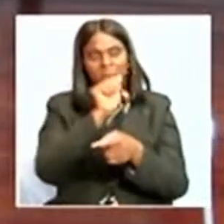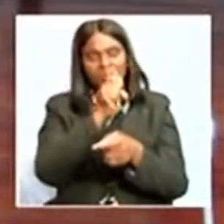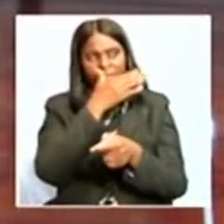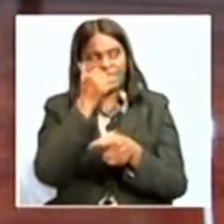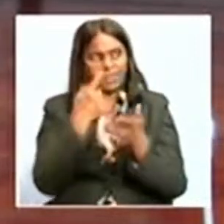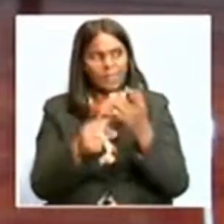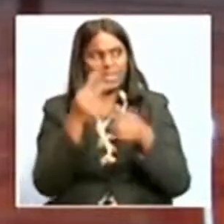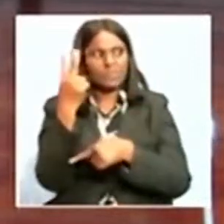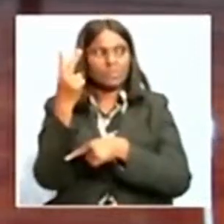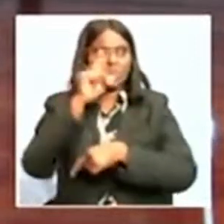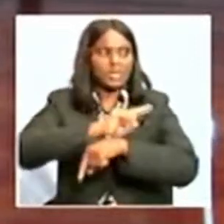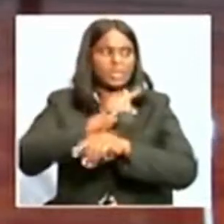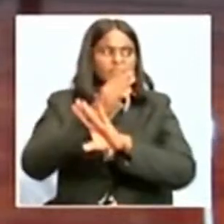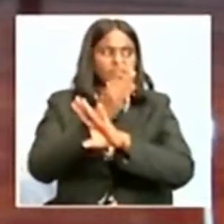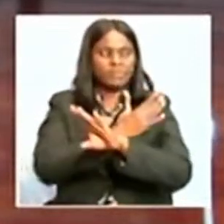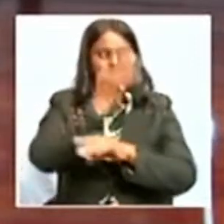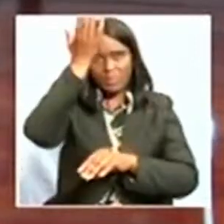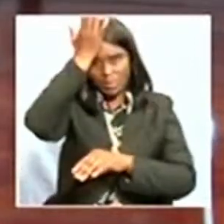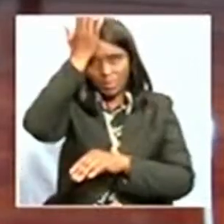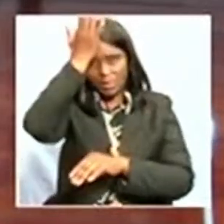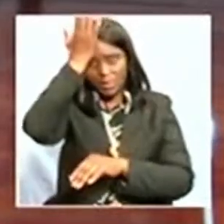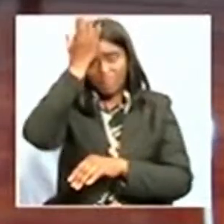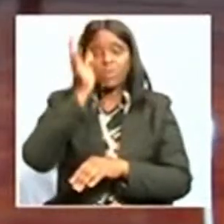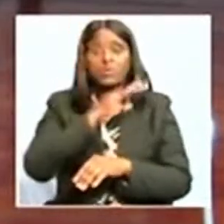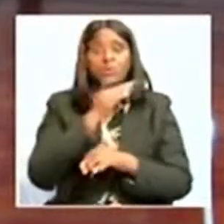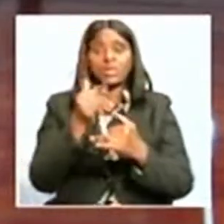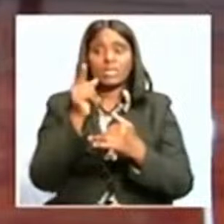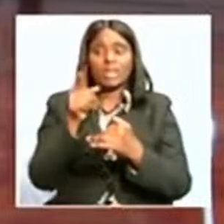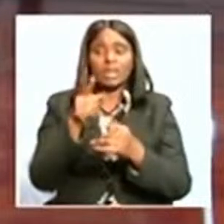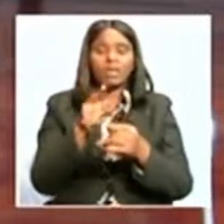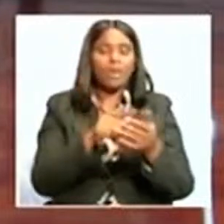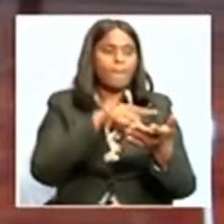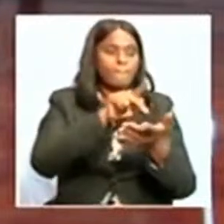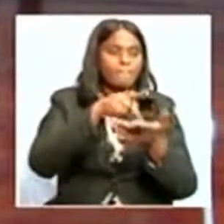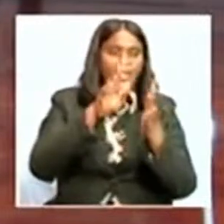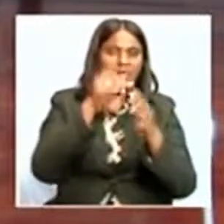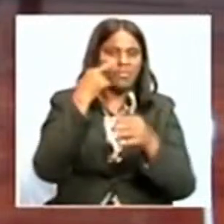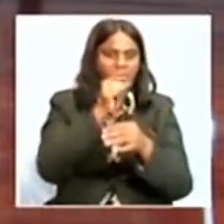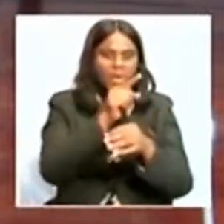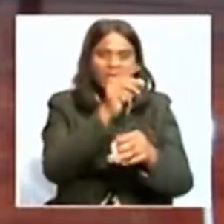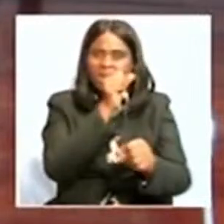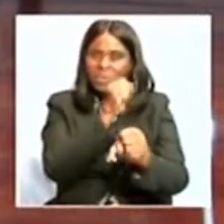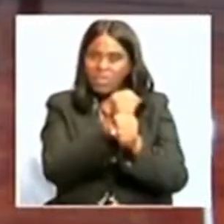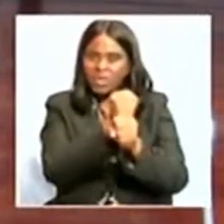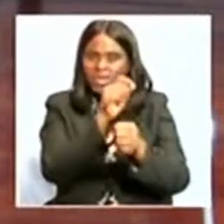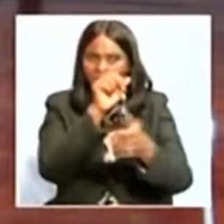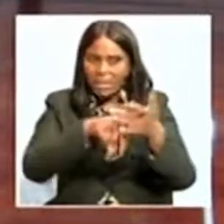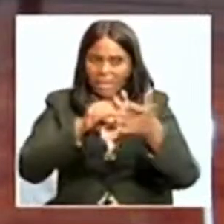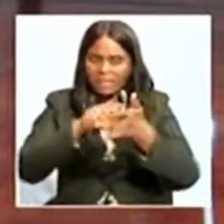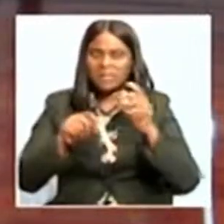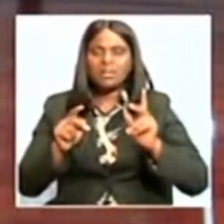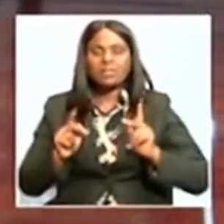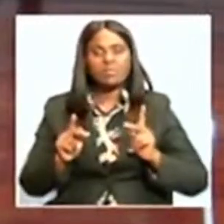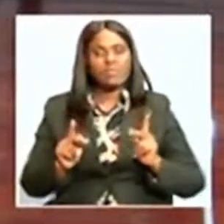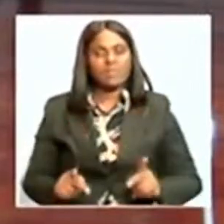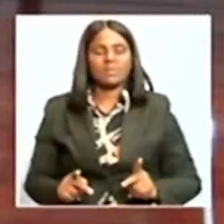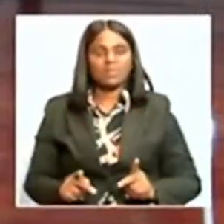2 days before the due date. Now, the effective payer of that withholding tax is the person who is